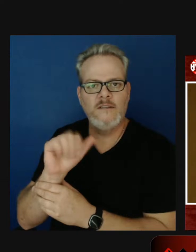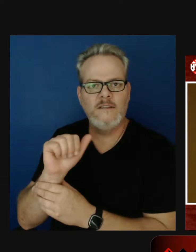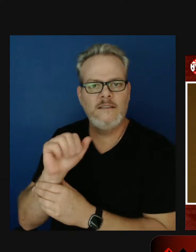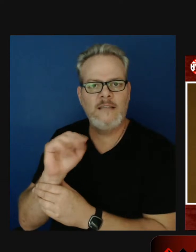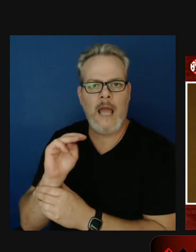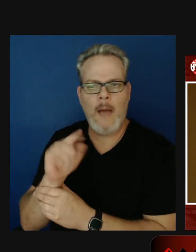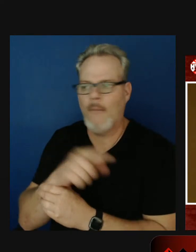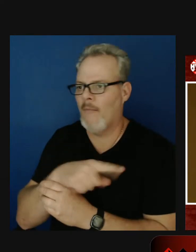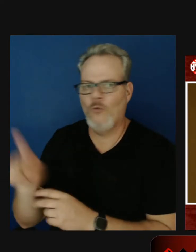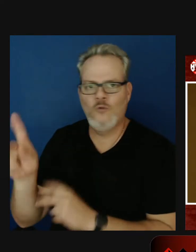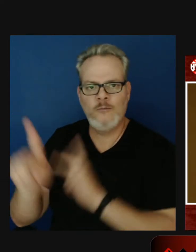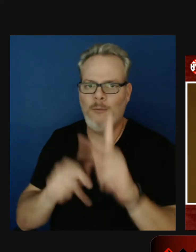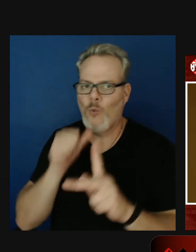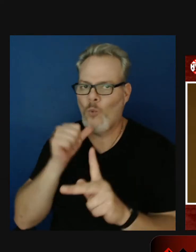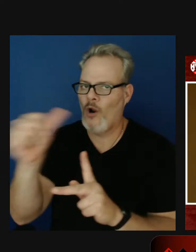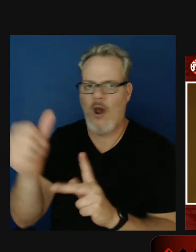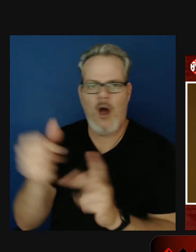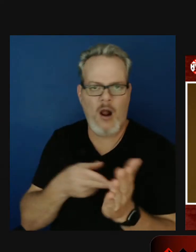out here.